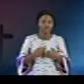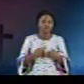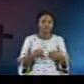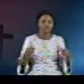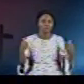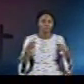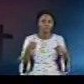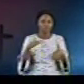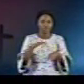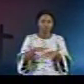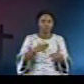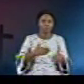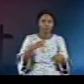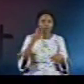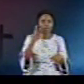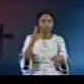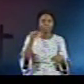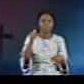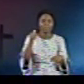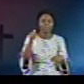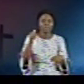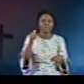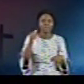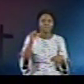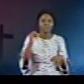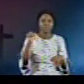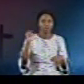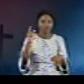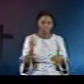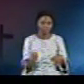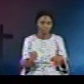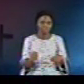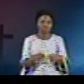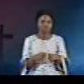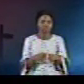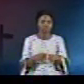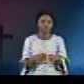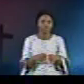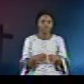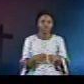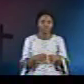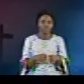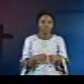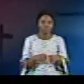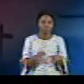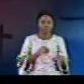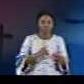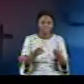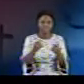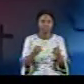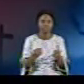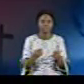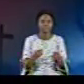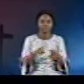waist. I came believing to this arena, and as the prayers were going on, as prayer was being